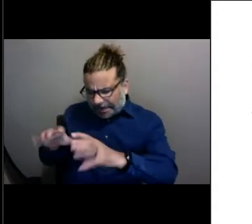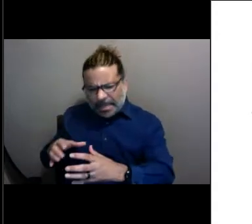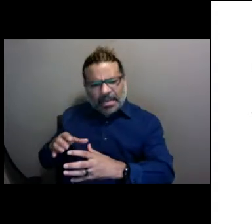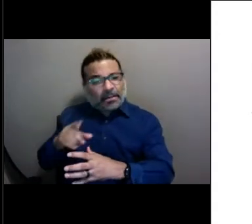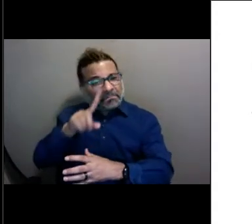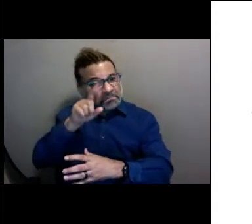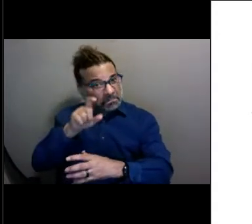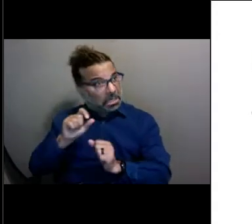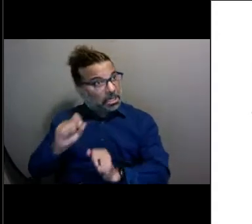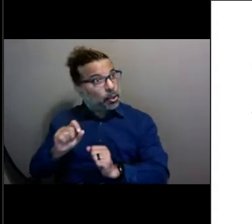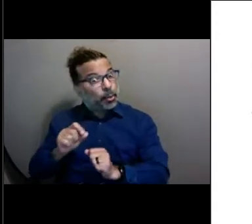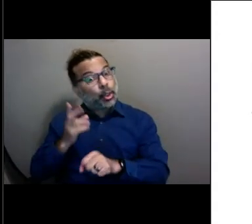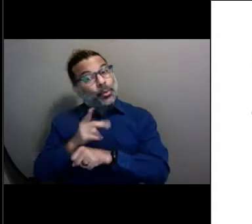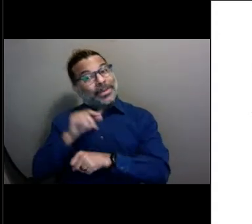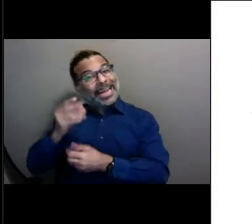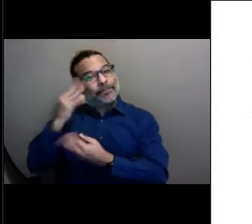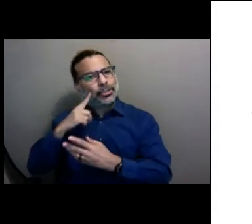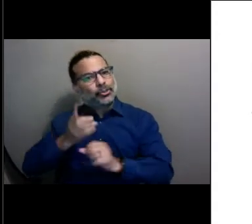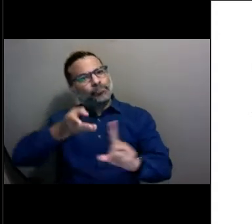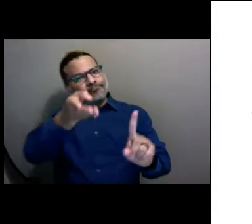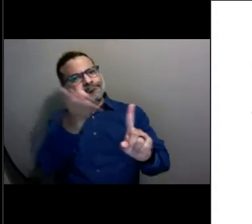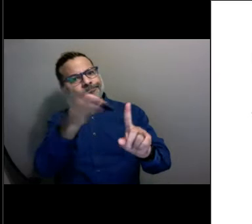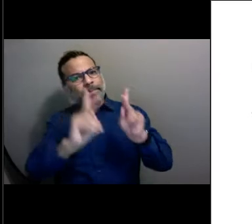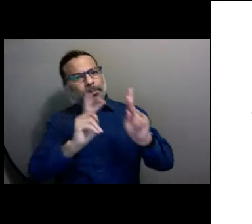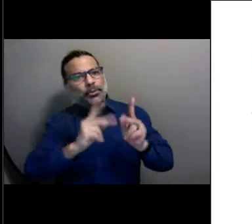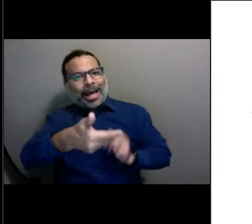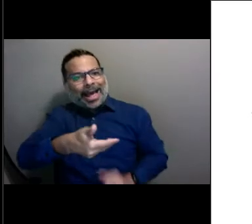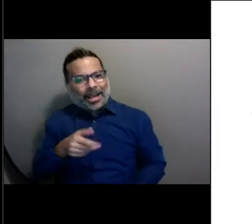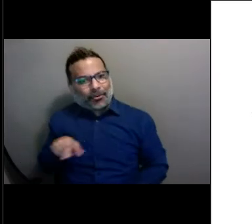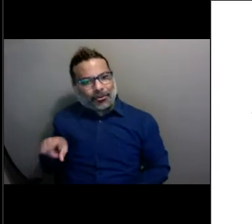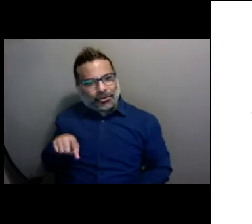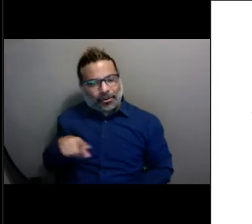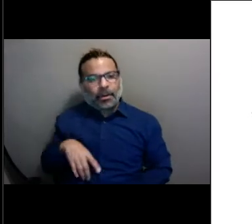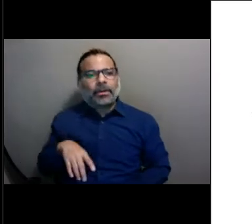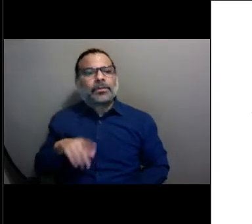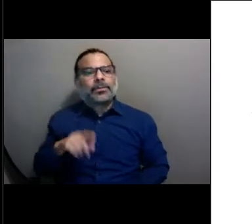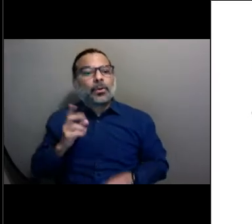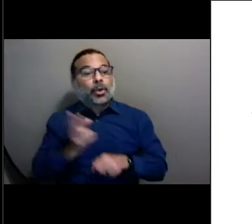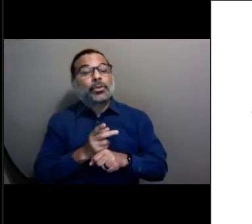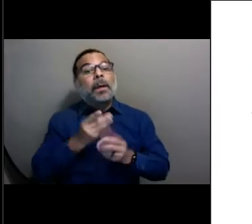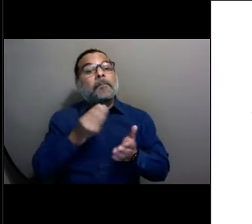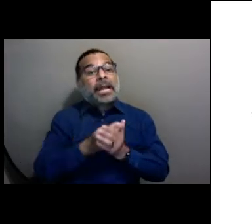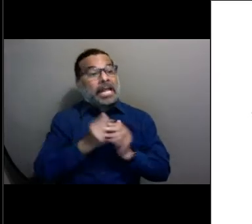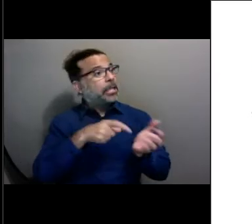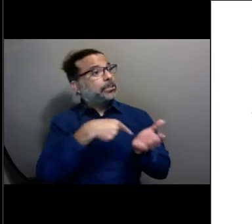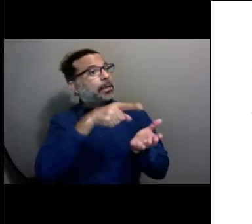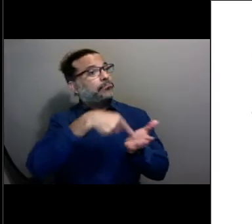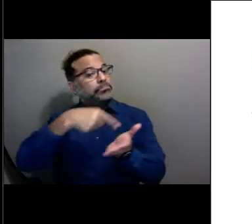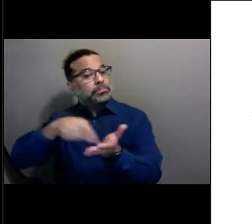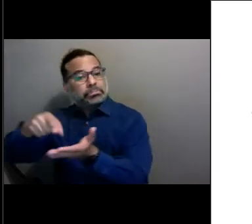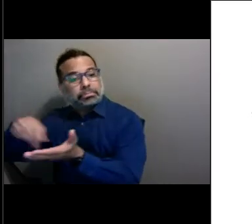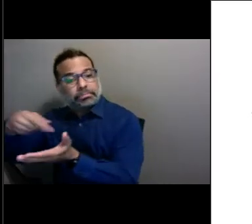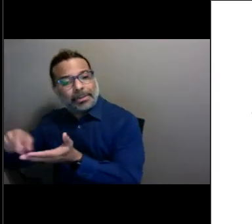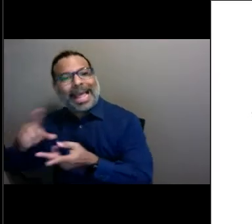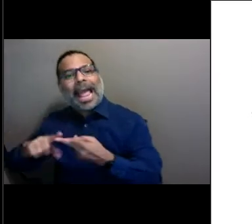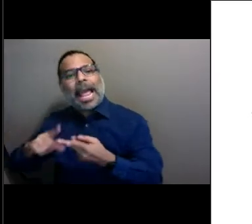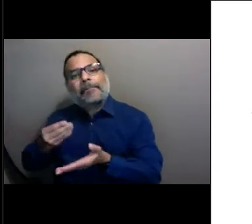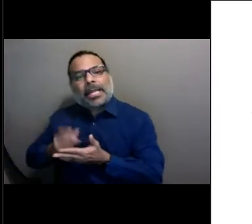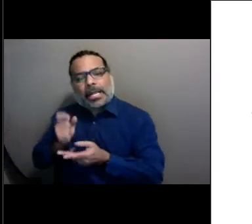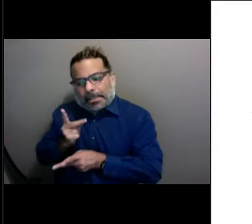of hiring people with disabilities. So we use disposable income and discretionary income to try to quantify the market